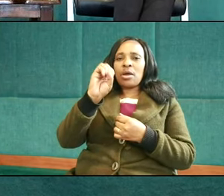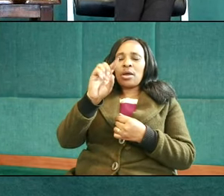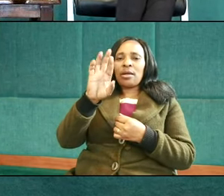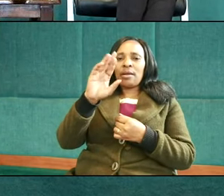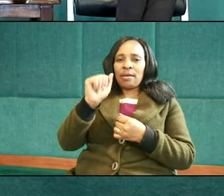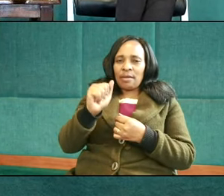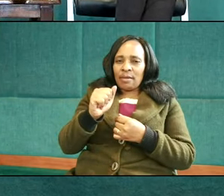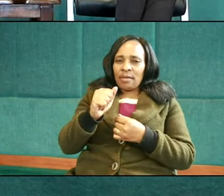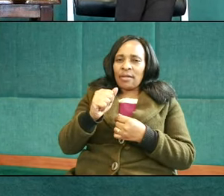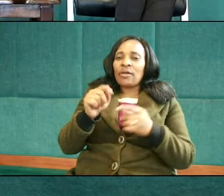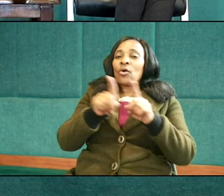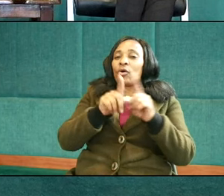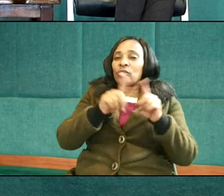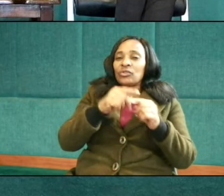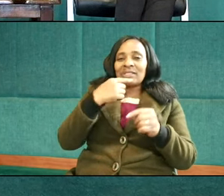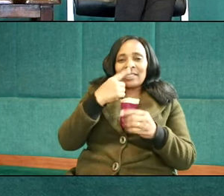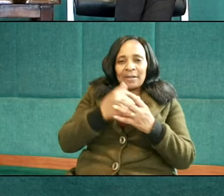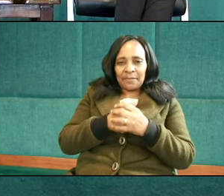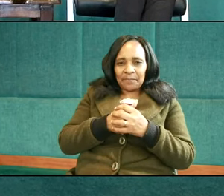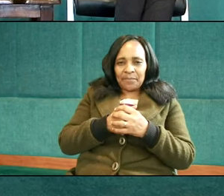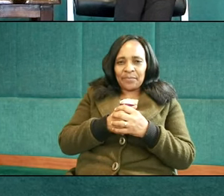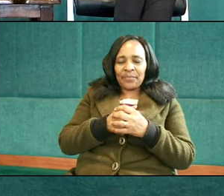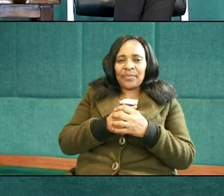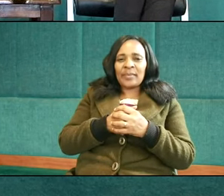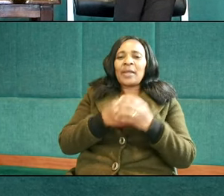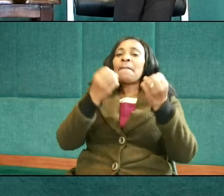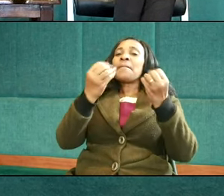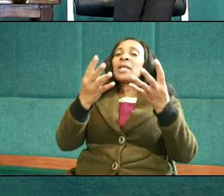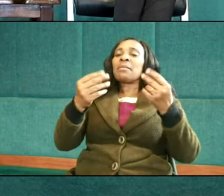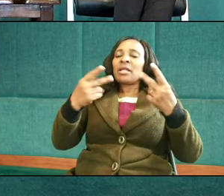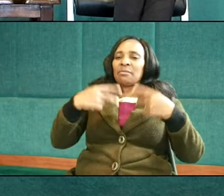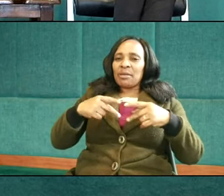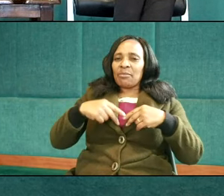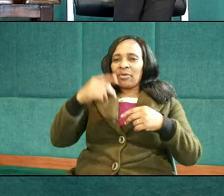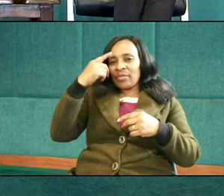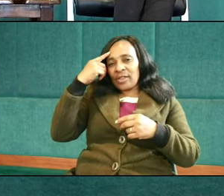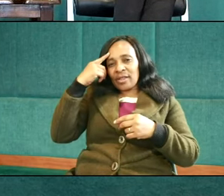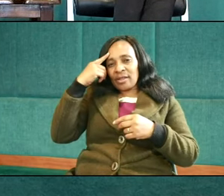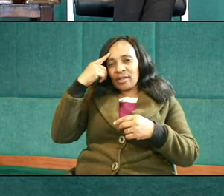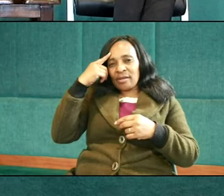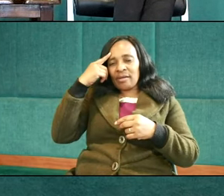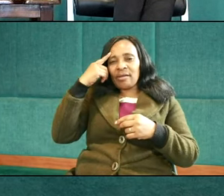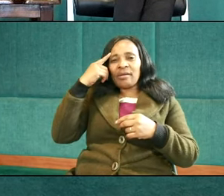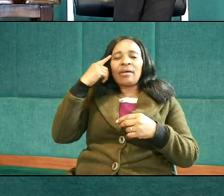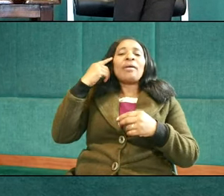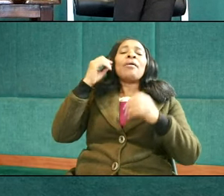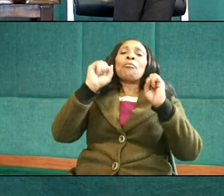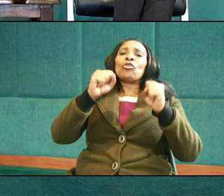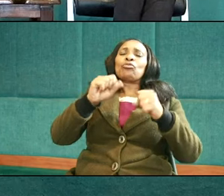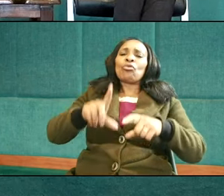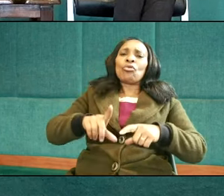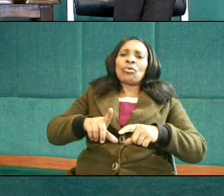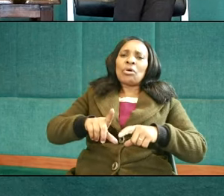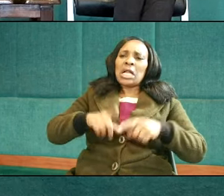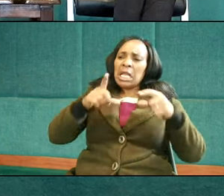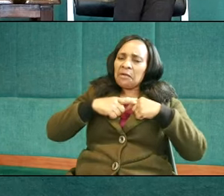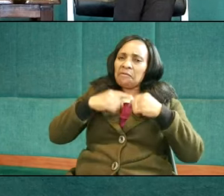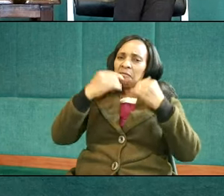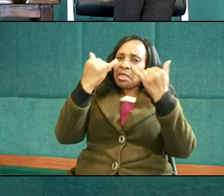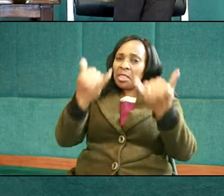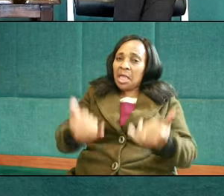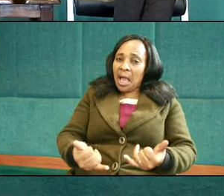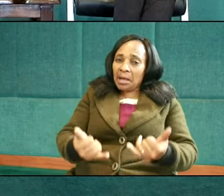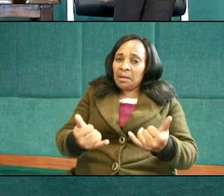I would also say that many people think that they can live for the world as they are young and